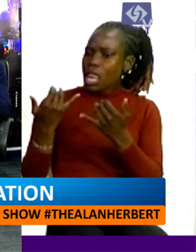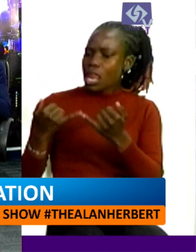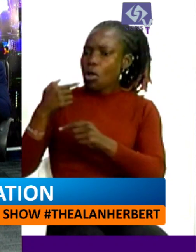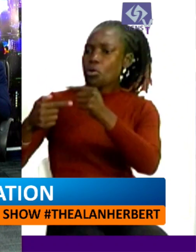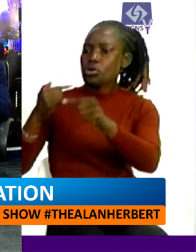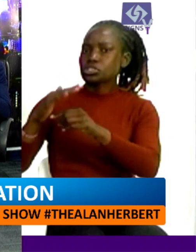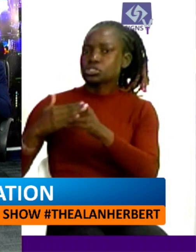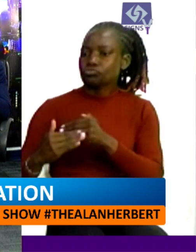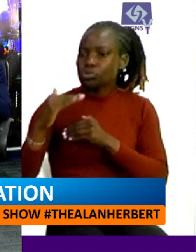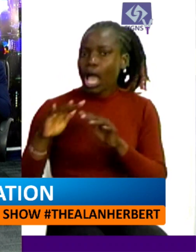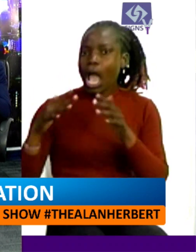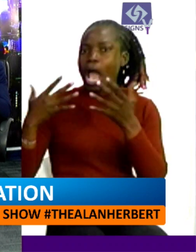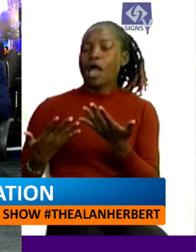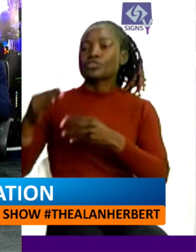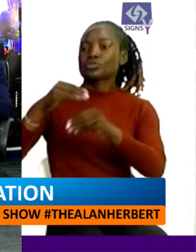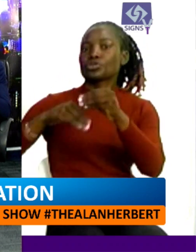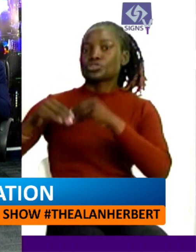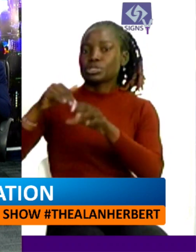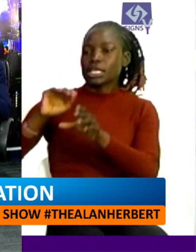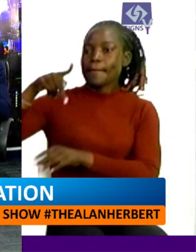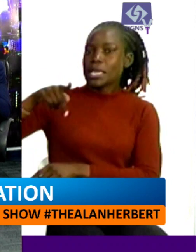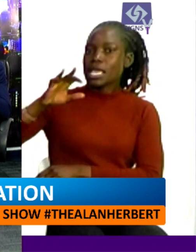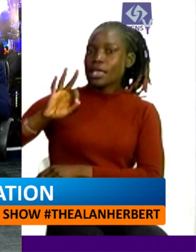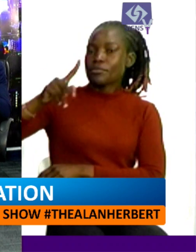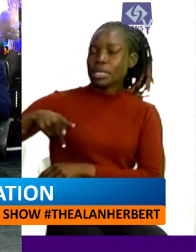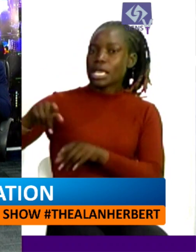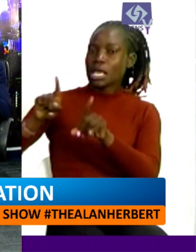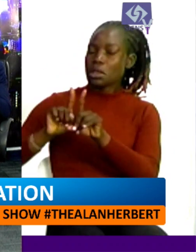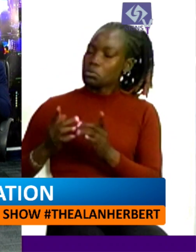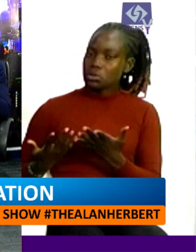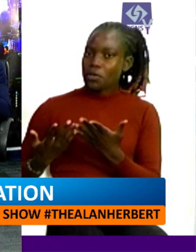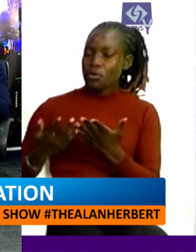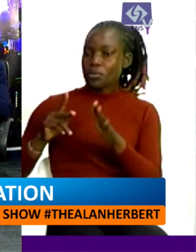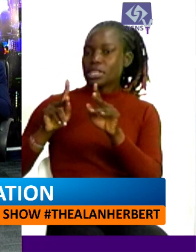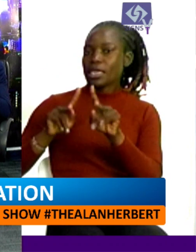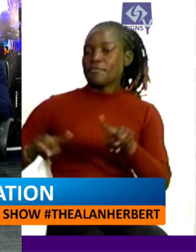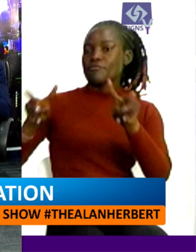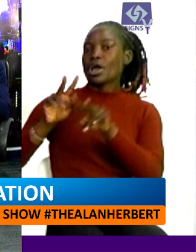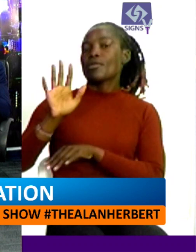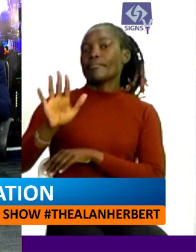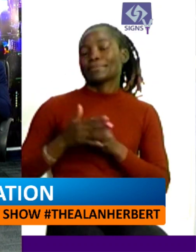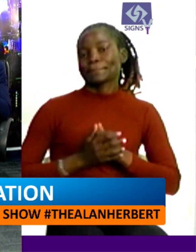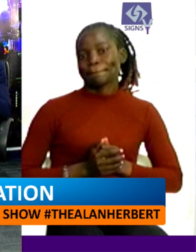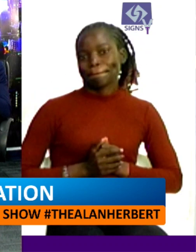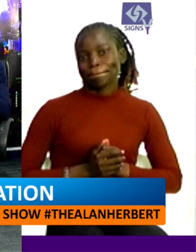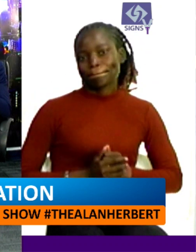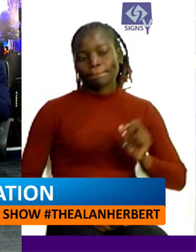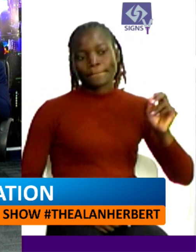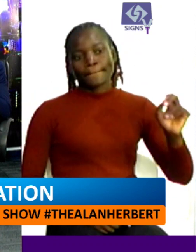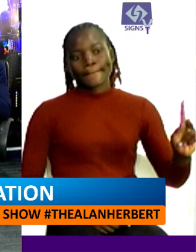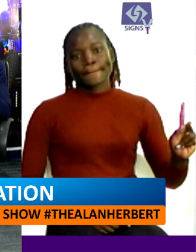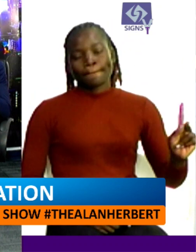continue contributing to the PFP and what it stands for as a program? Yeah,